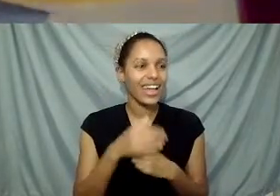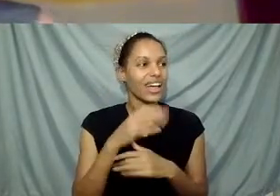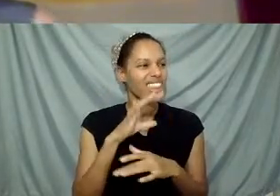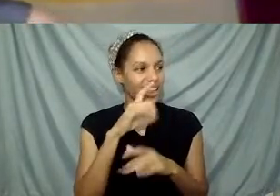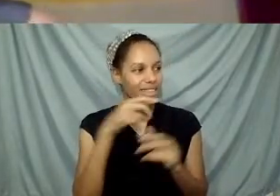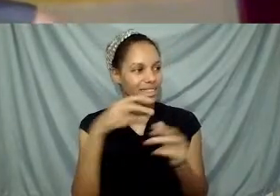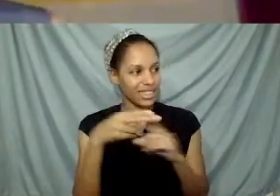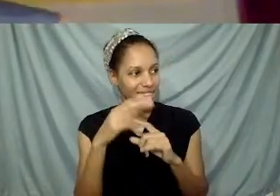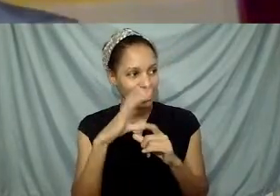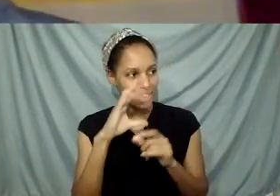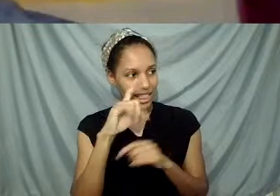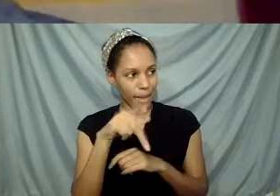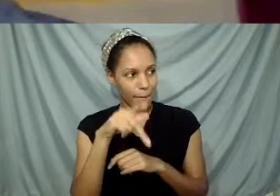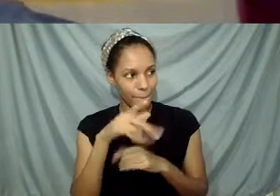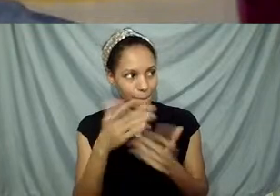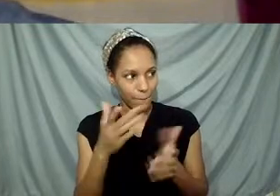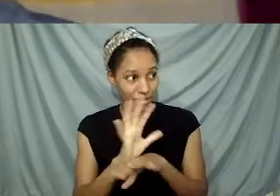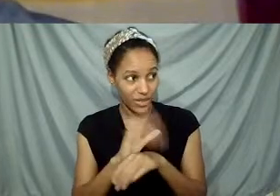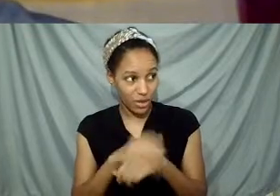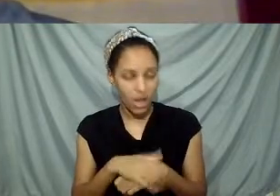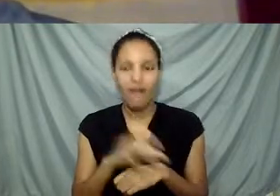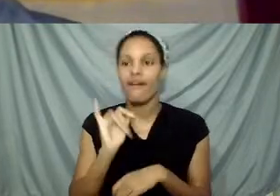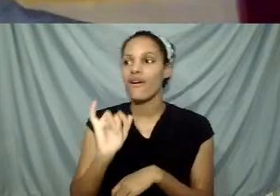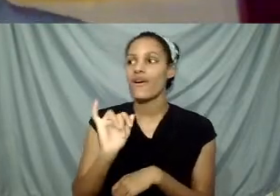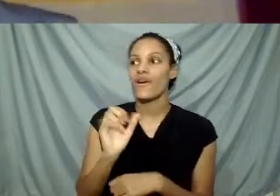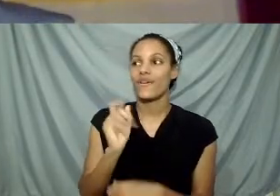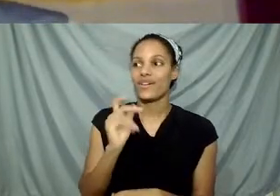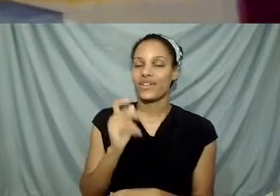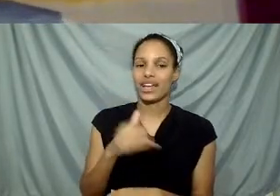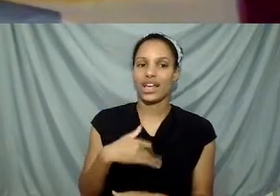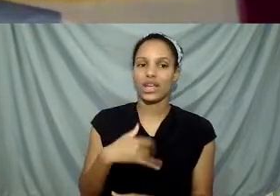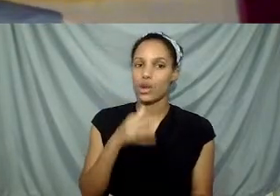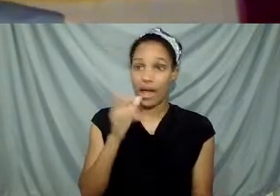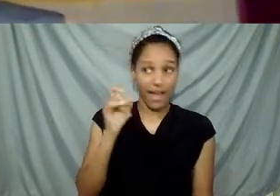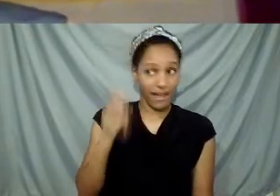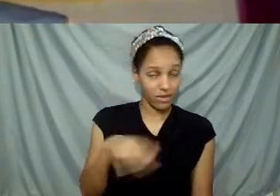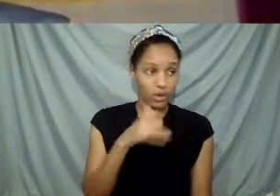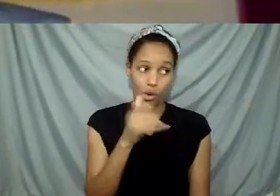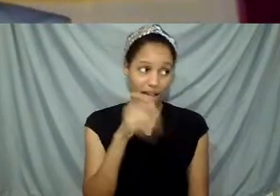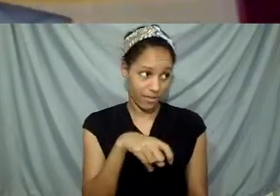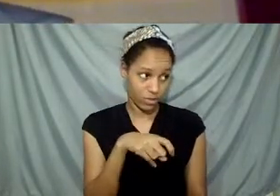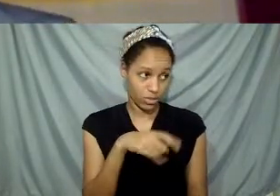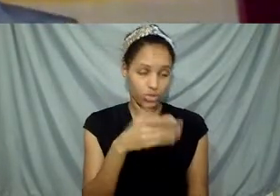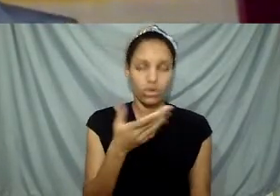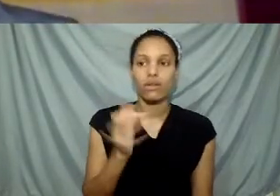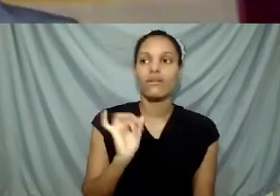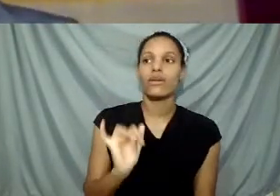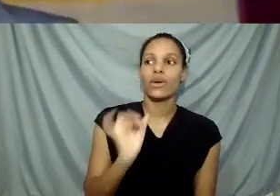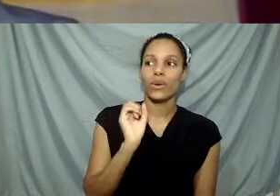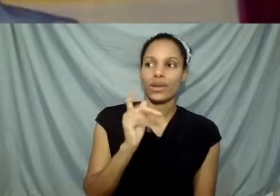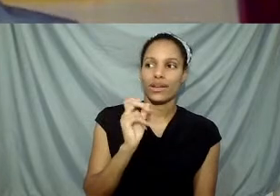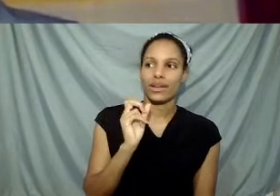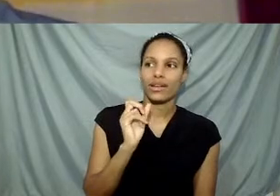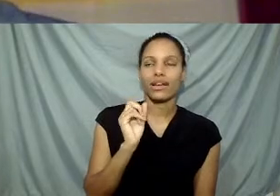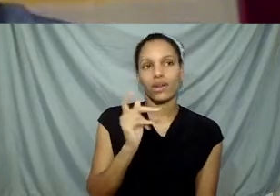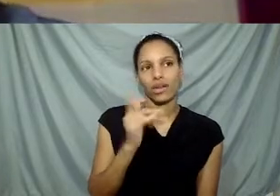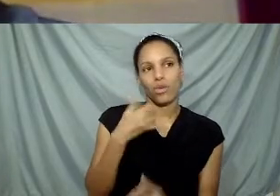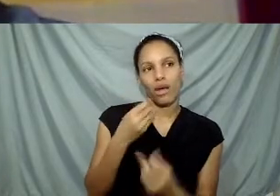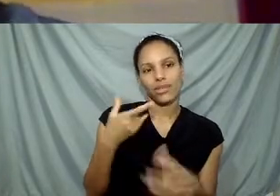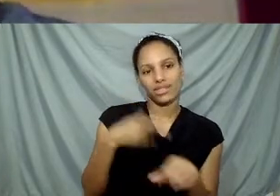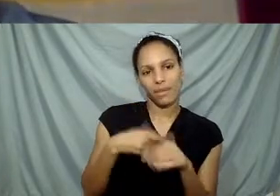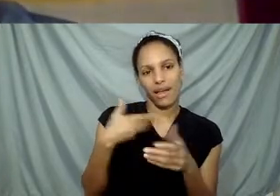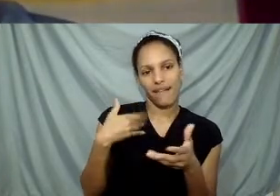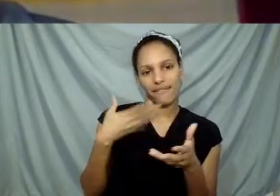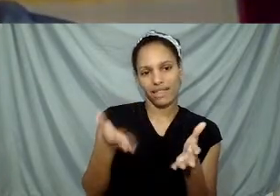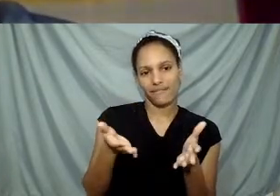clip. Oh, okay. Yeah, You don't have to. okay. Okay. Well, how much more time do I have? Because